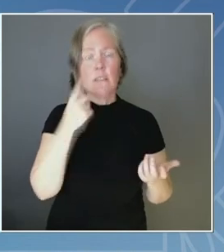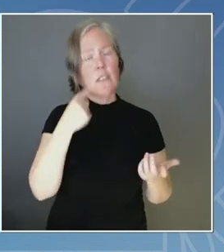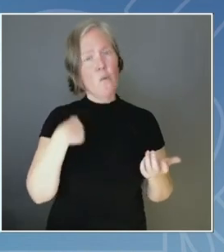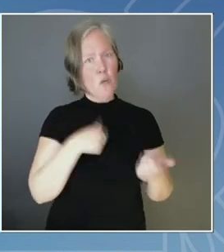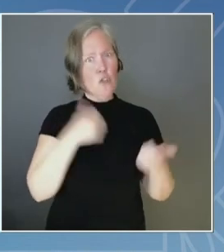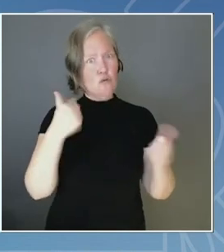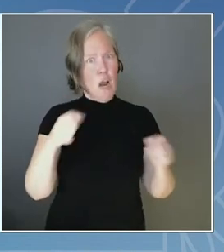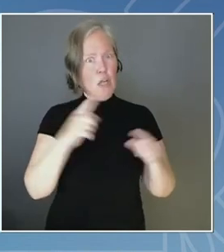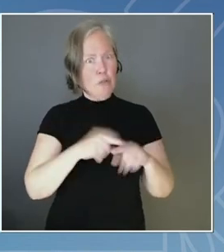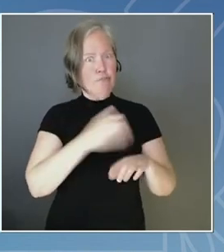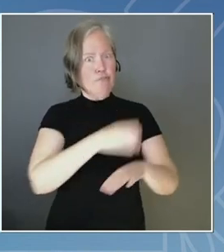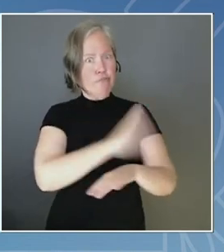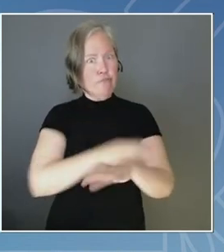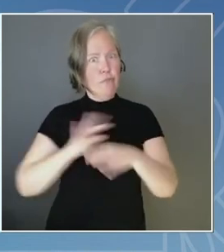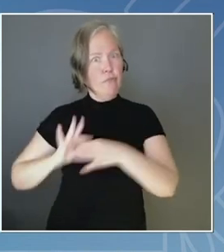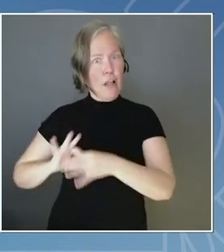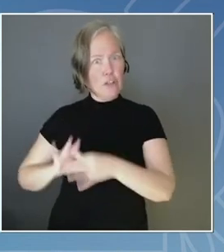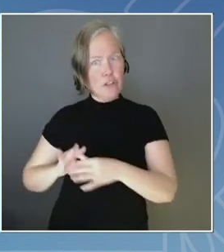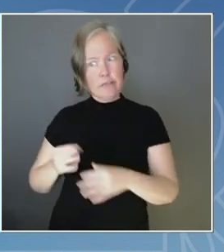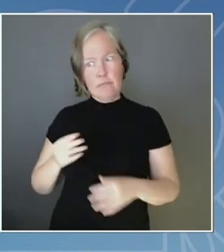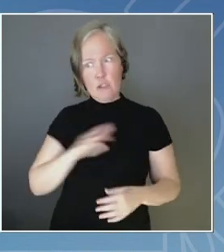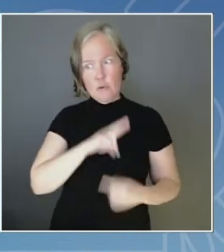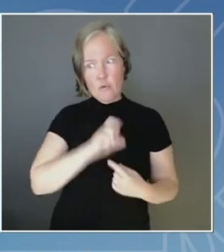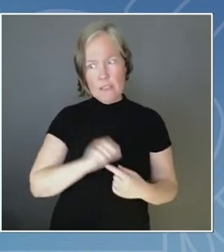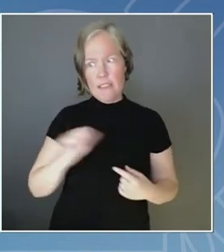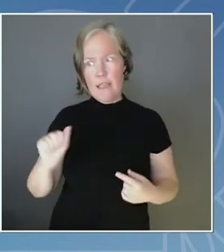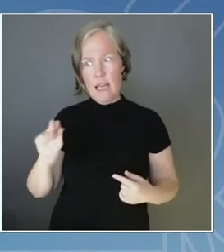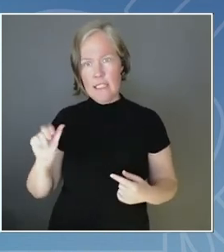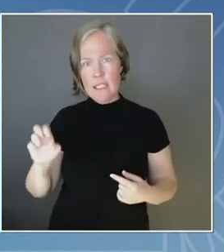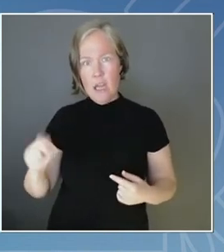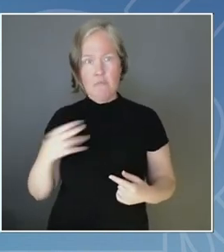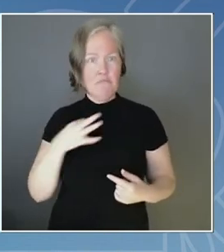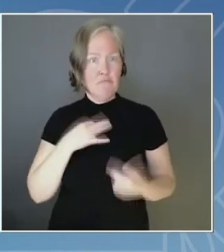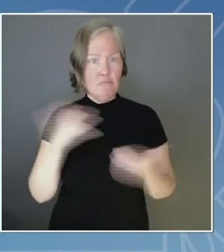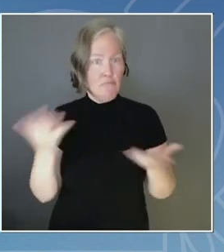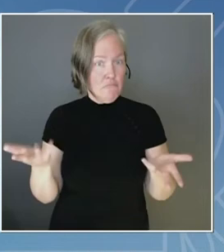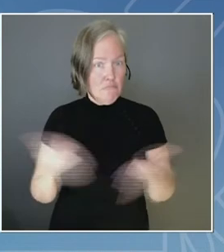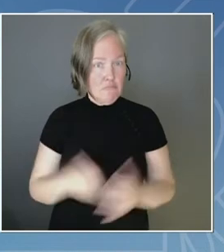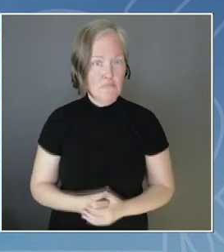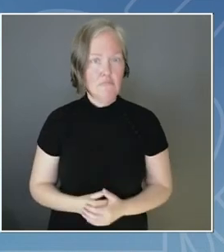the U.S.-ASEAN relationship? I'll just throw that open to anybody who wants to answer.